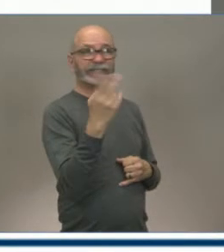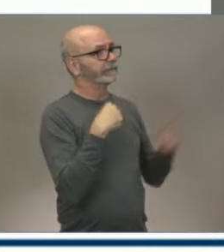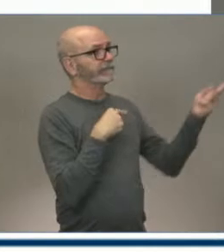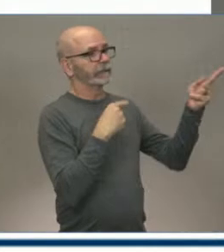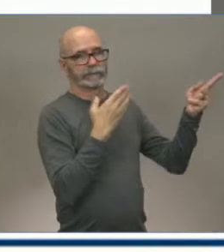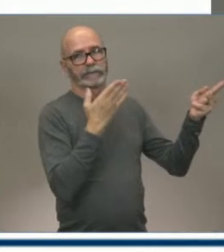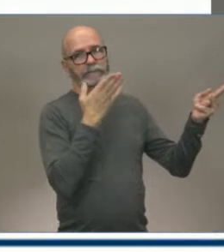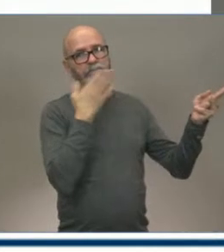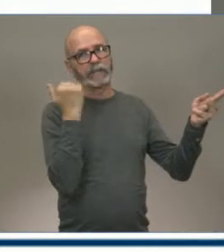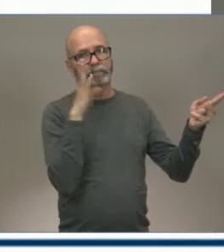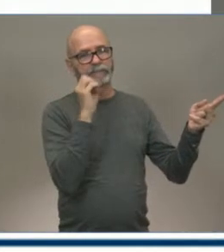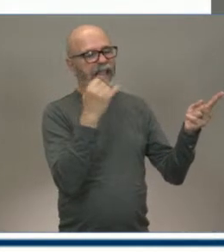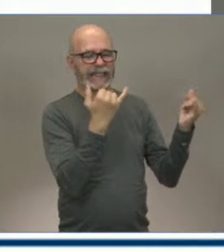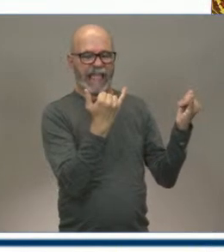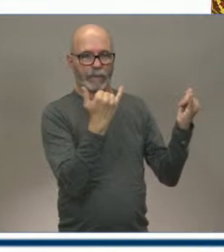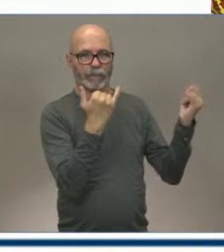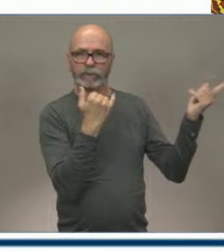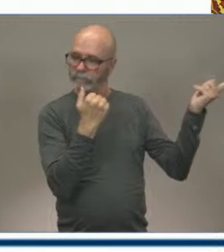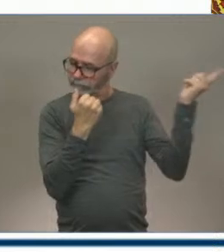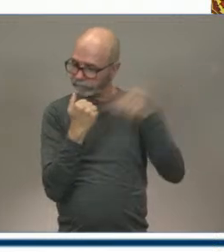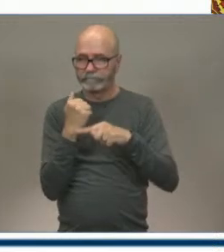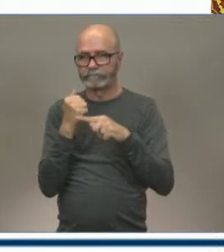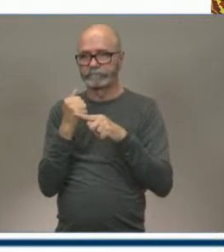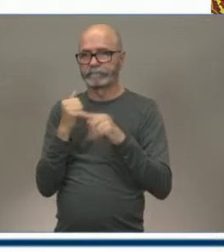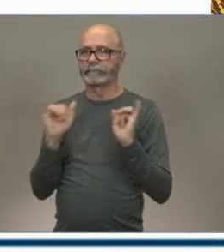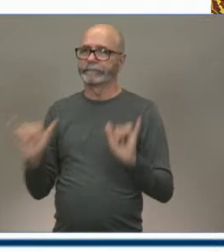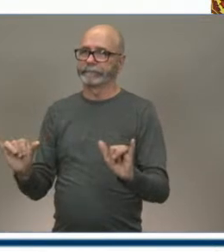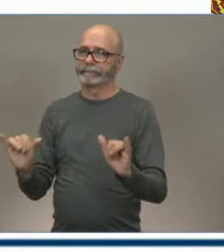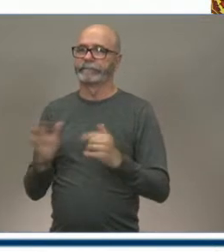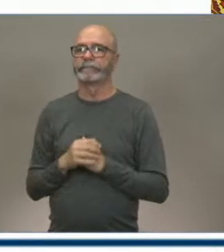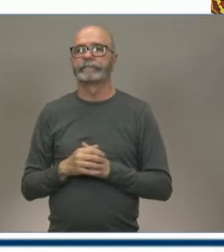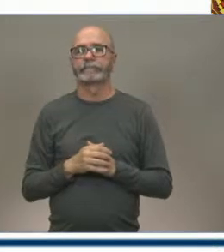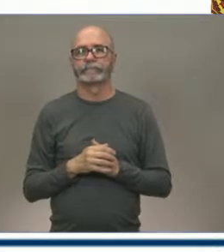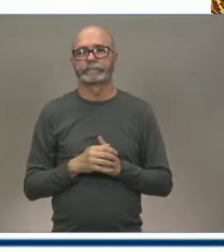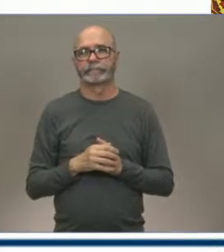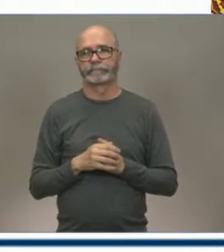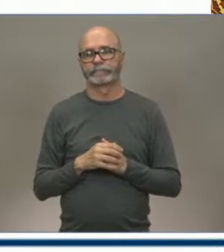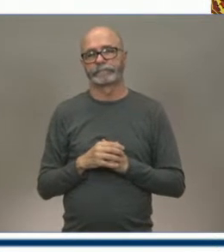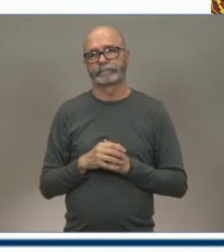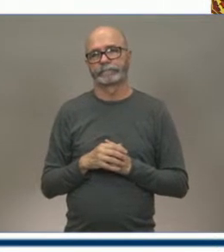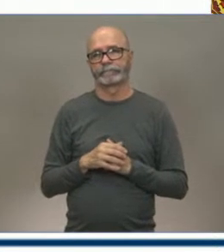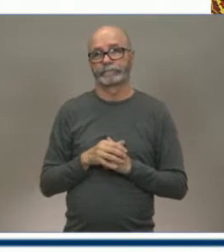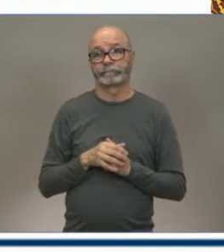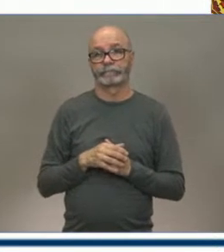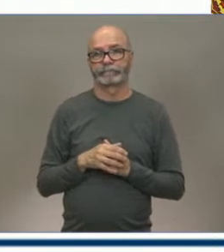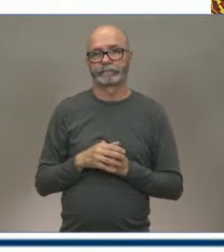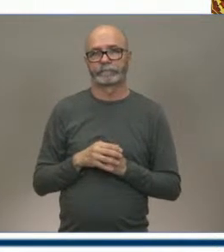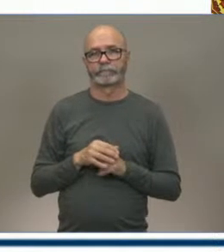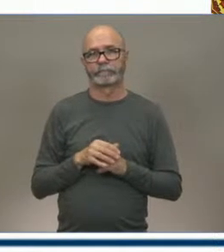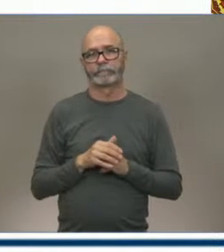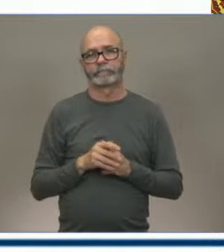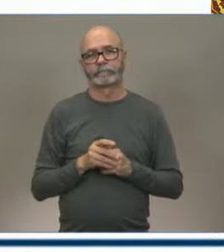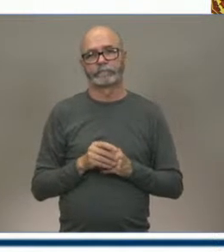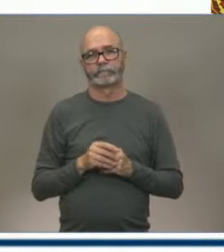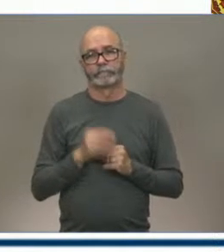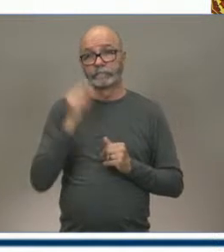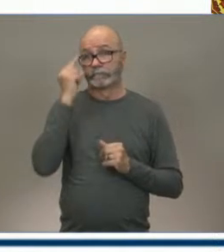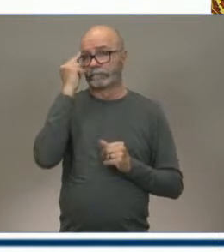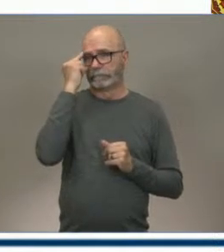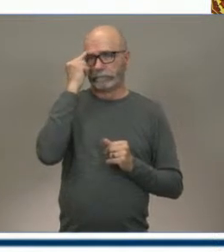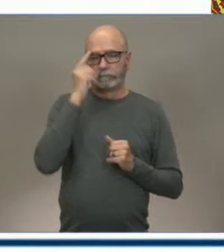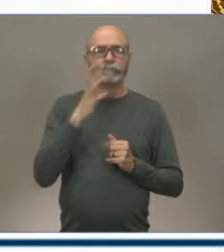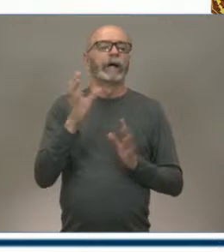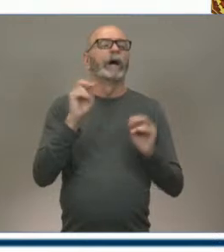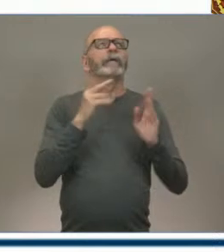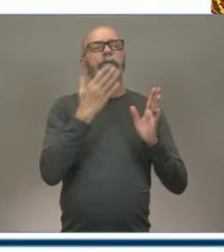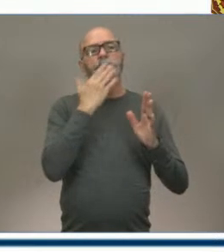as possible. Go ahead, Victoria, with your follow-up. Thanks for reiterating that. I appreciate it, Dr.